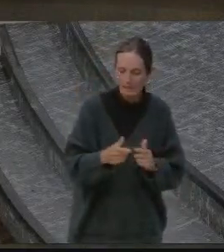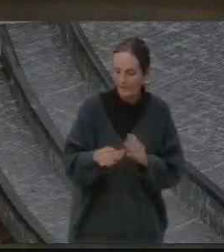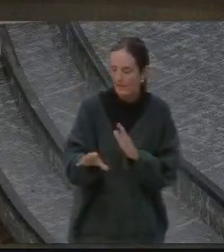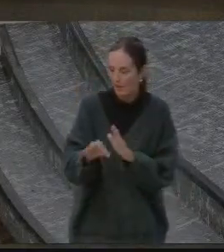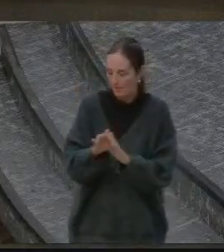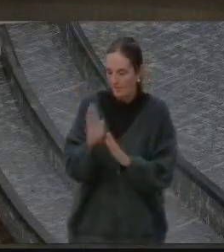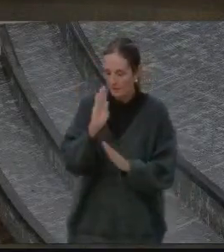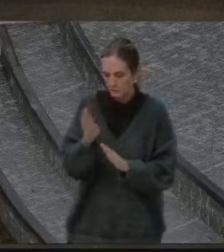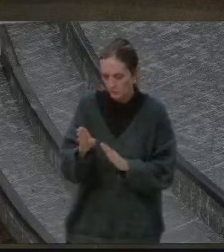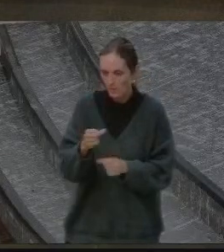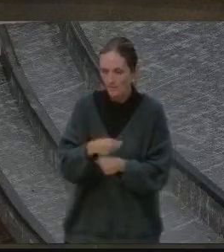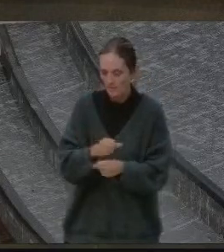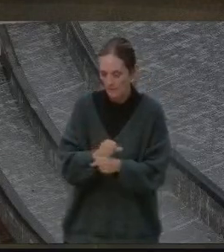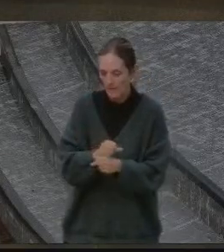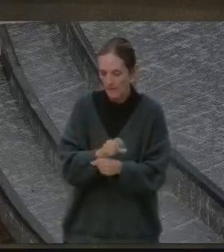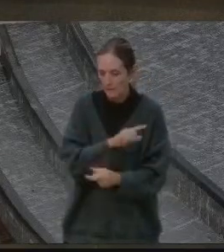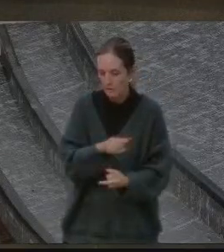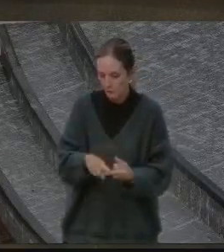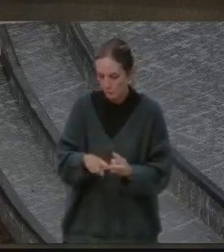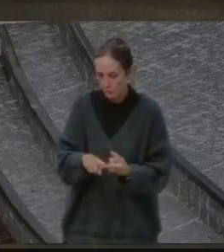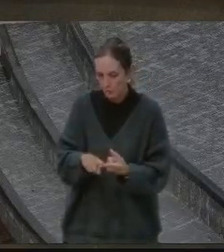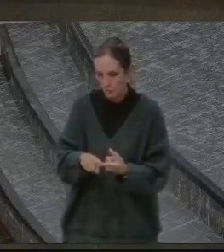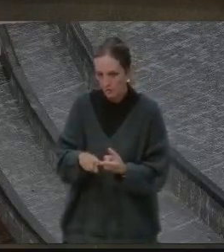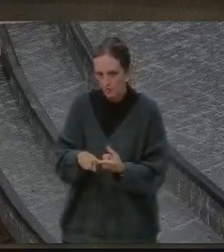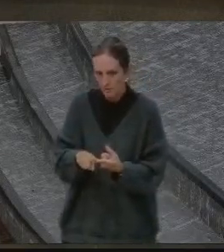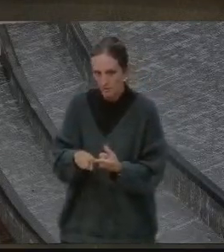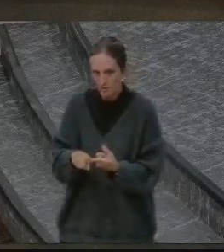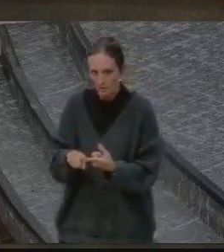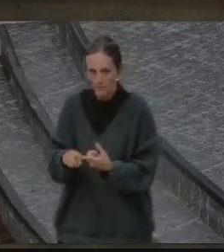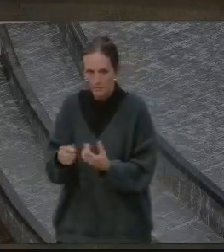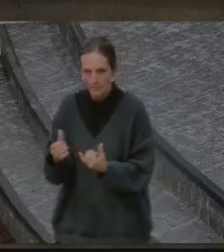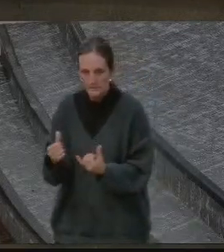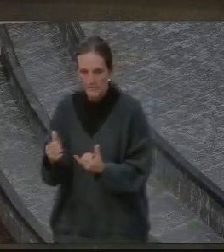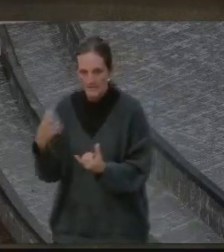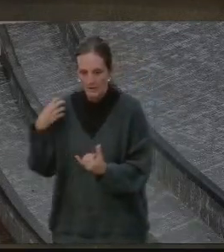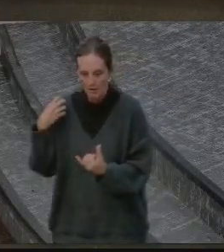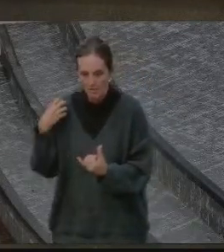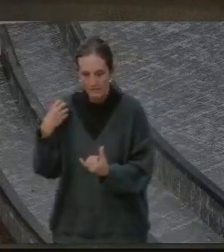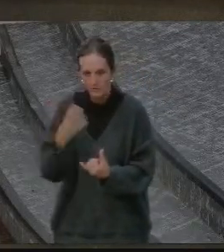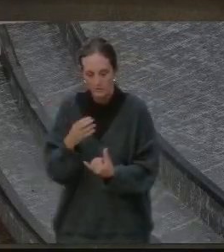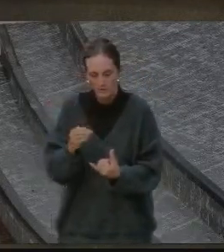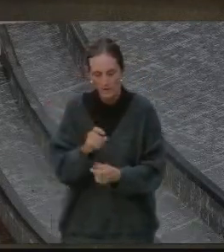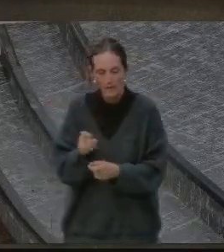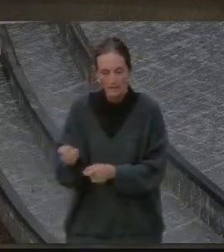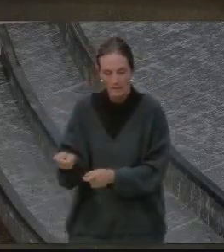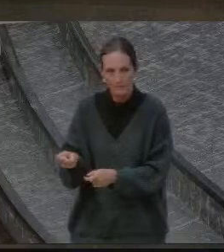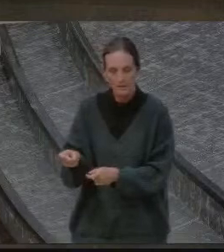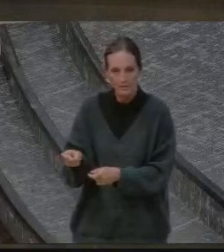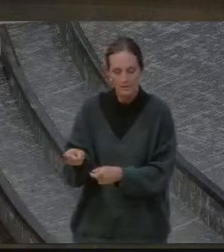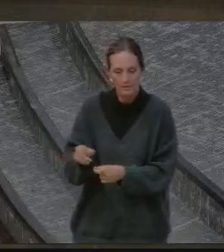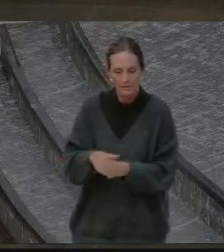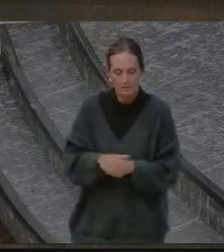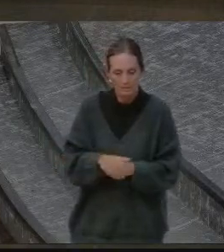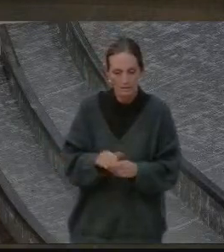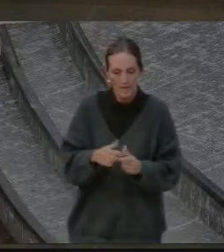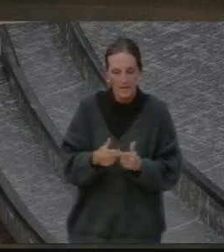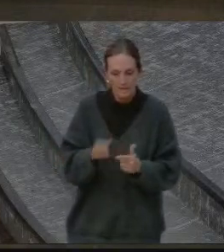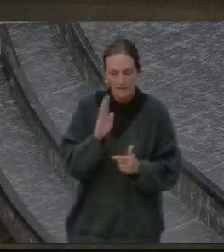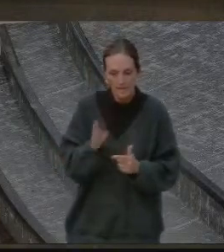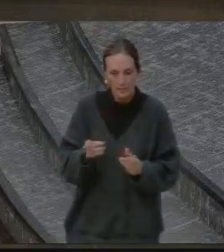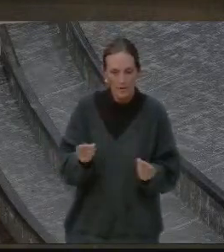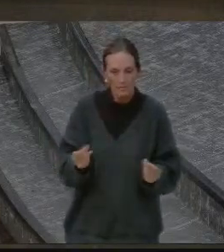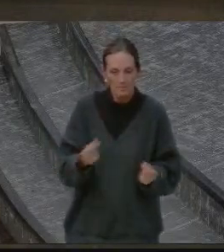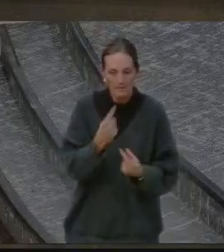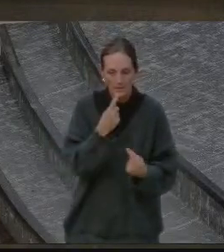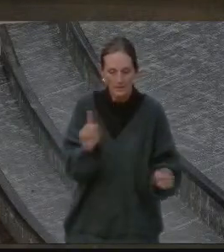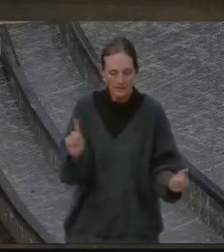the presiding officer. The presiding officer, his or her designee, shall then immediately announce the name of each person